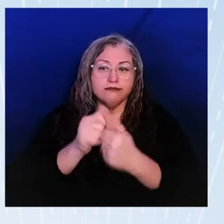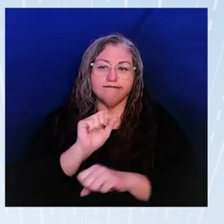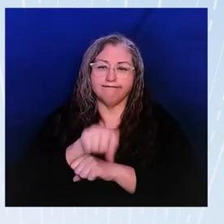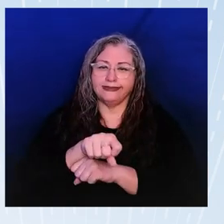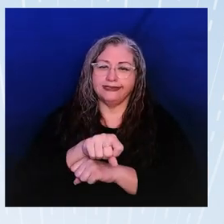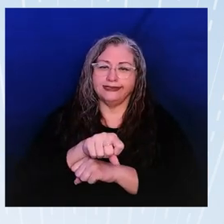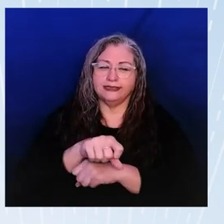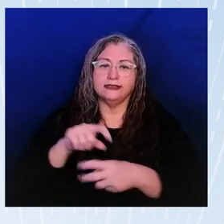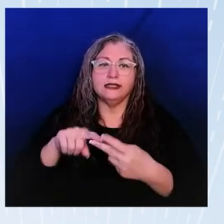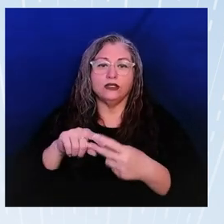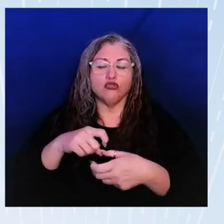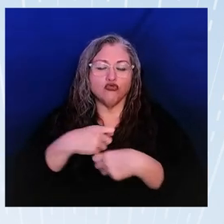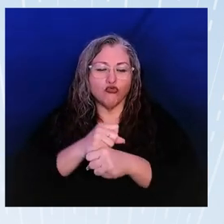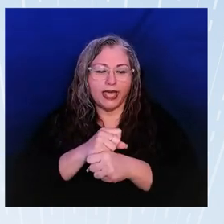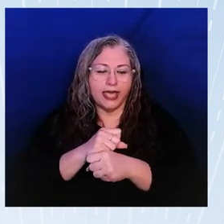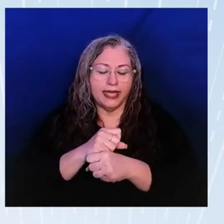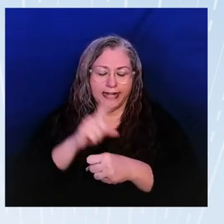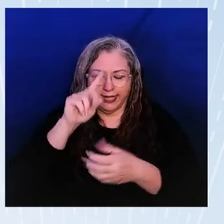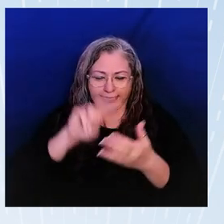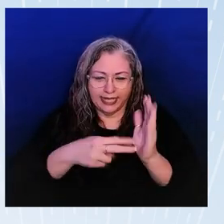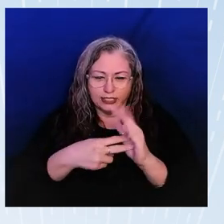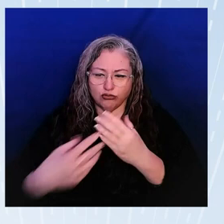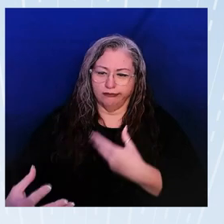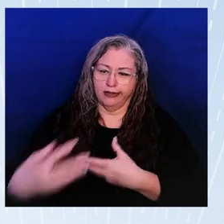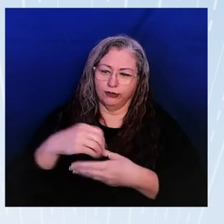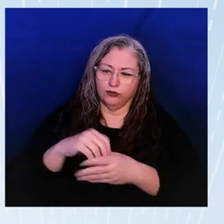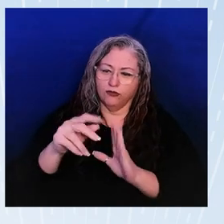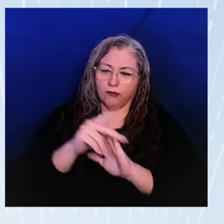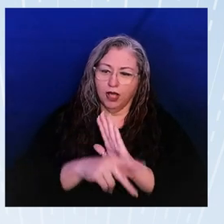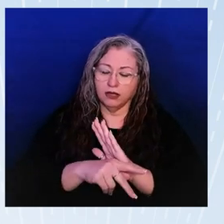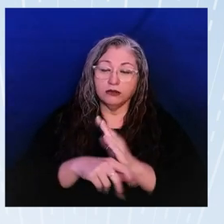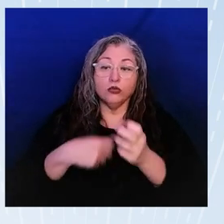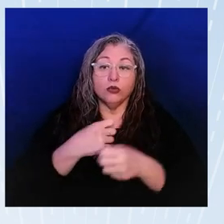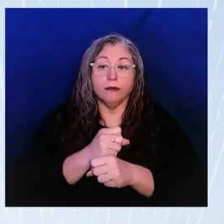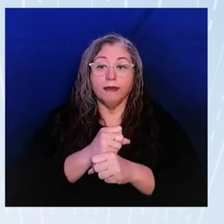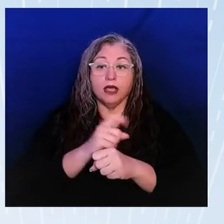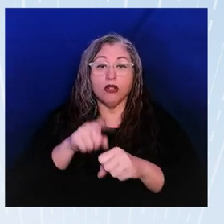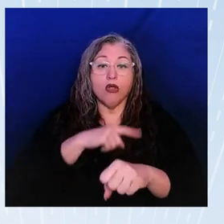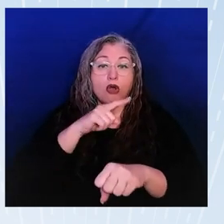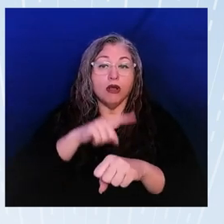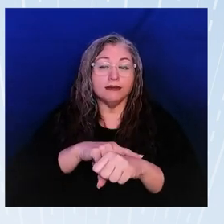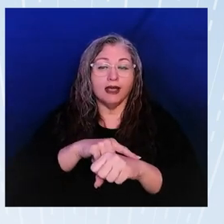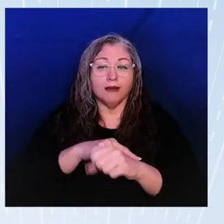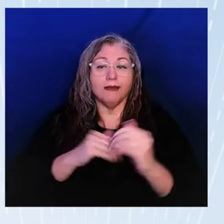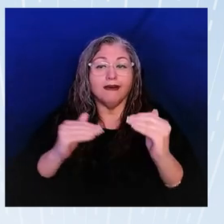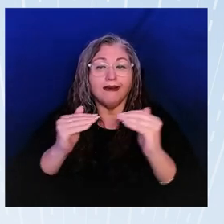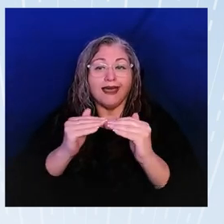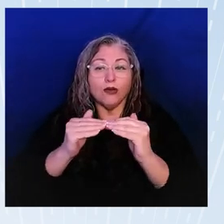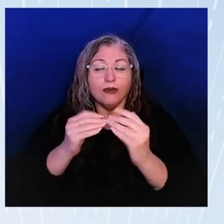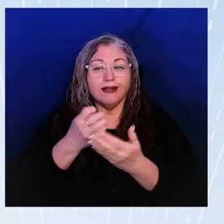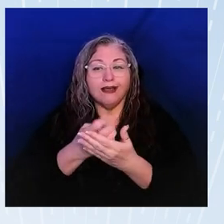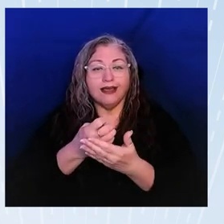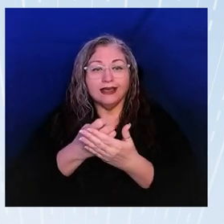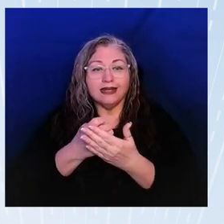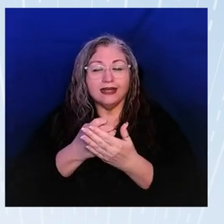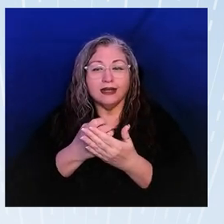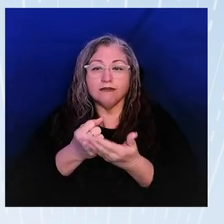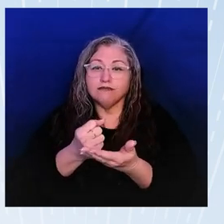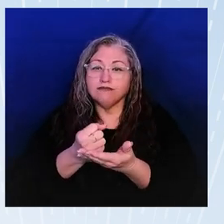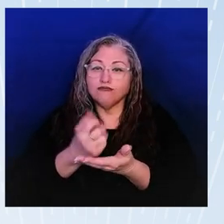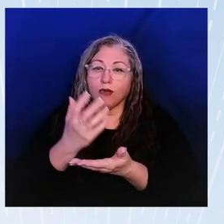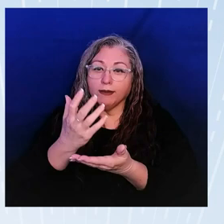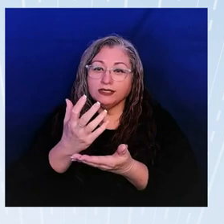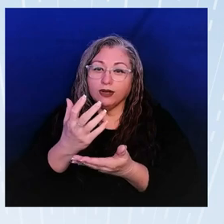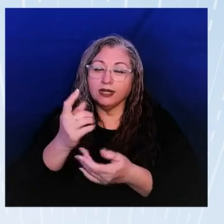intentional, inclusive policies that generate long-term and equitable economic prosperity,